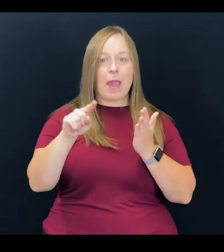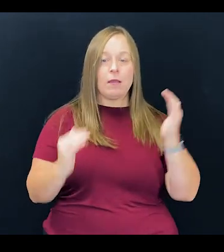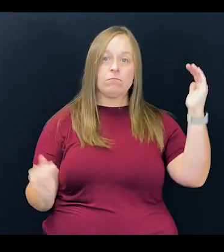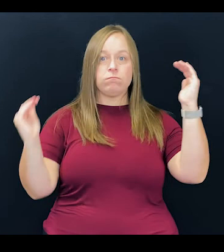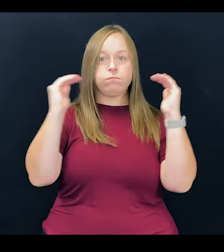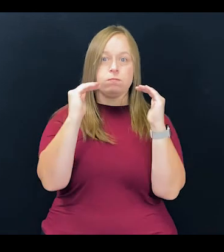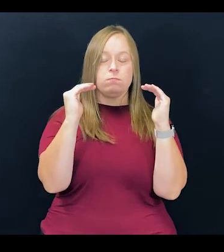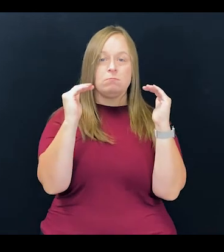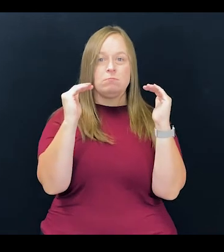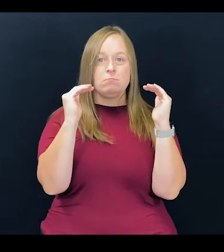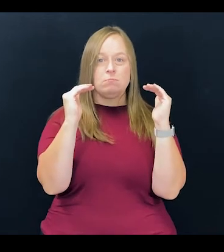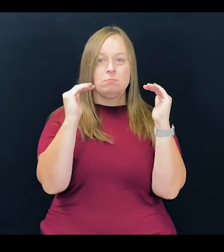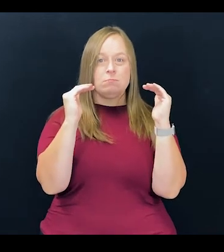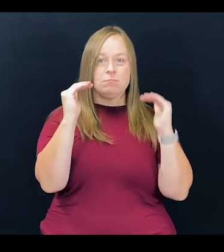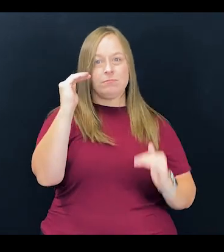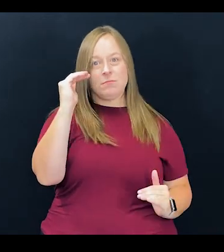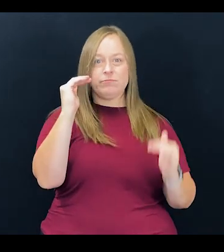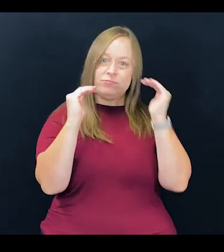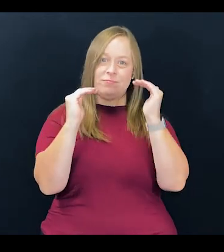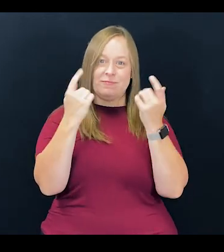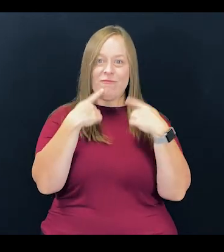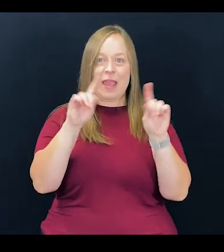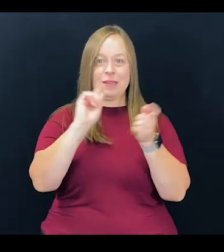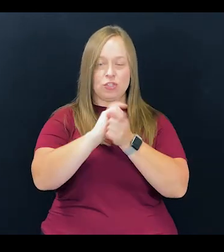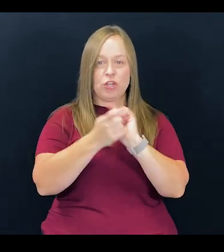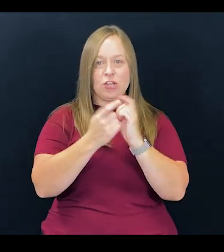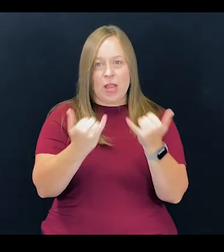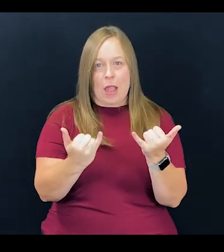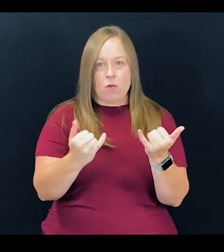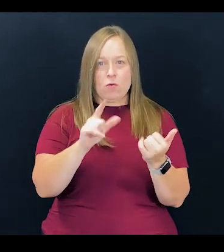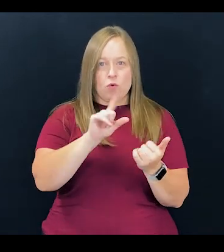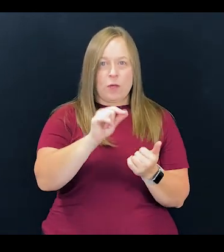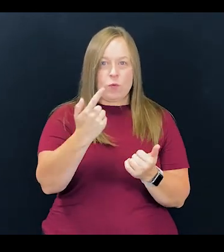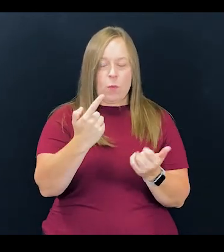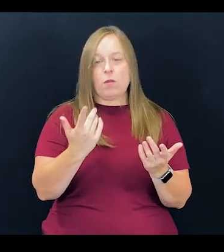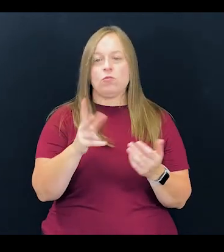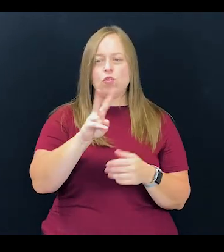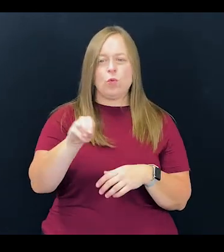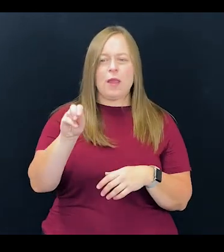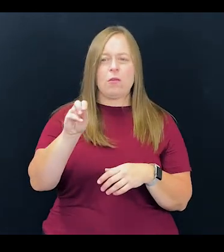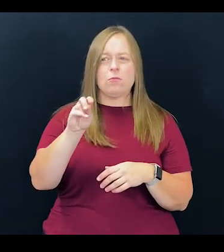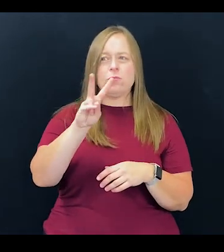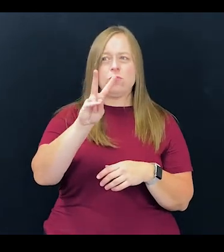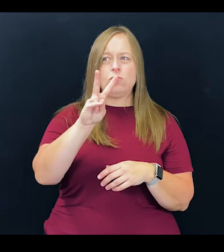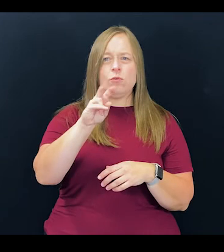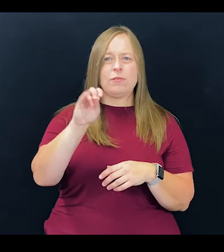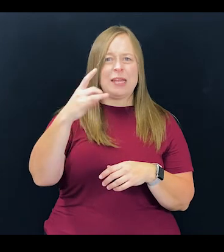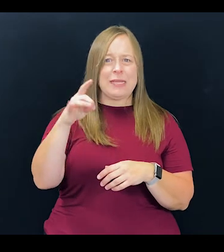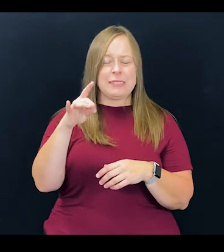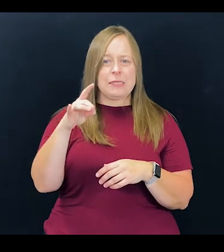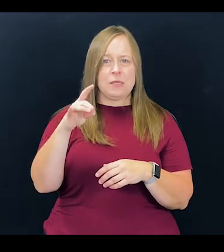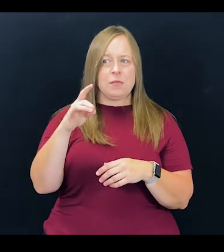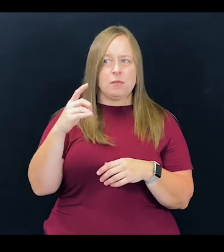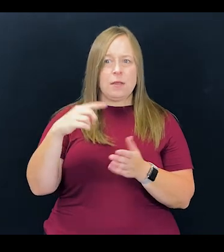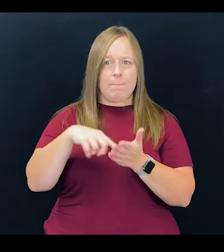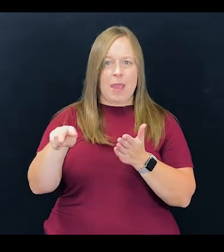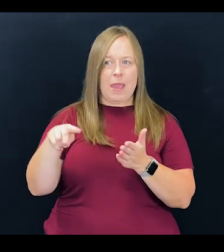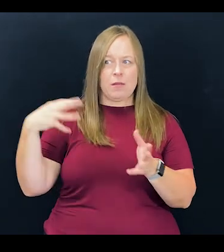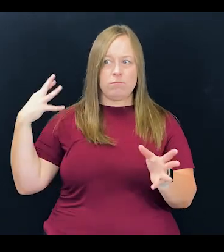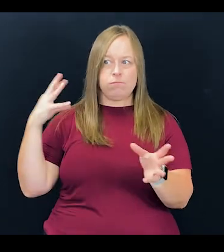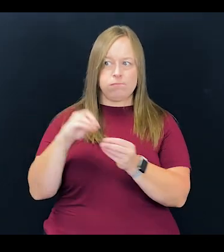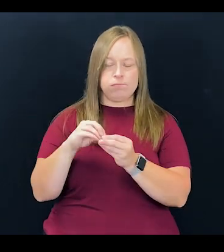and this pay change is happening now. And the 2018 athletes